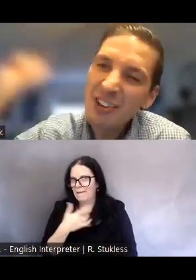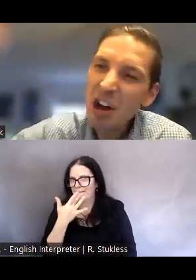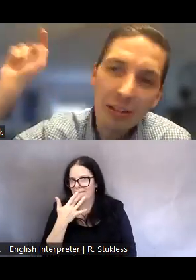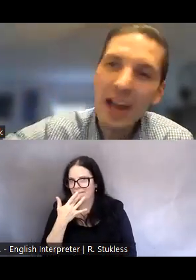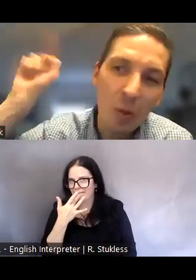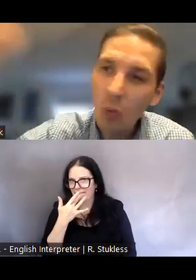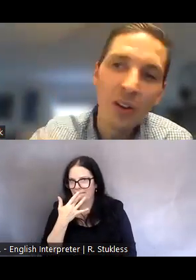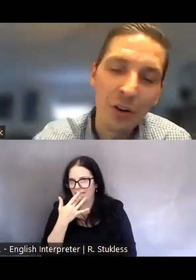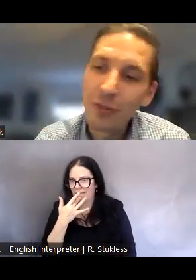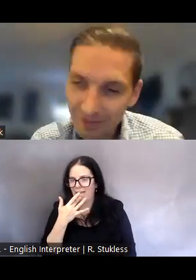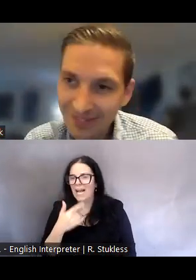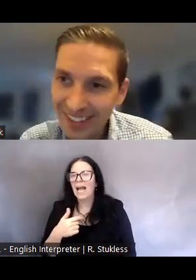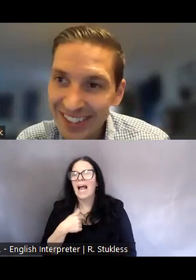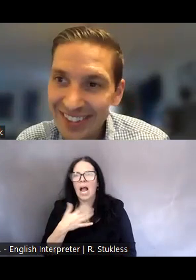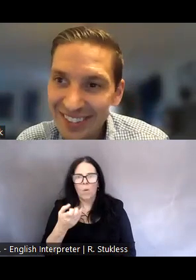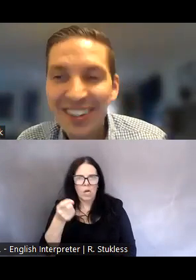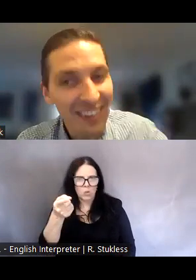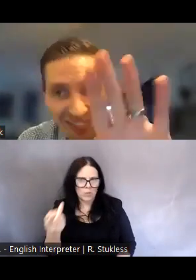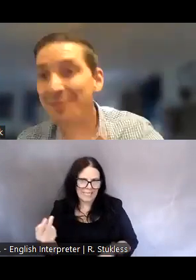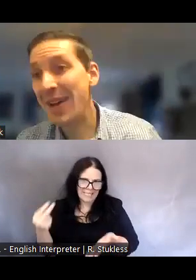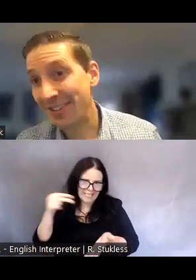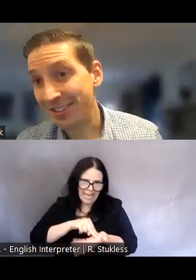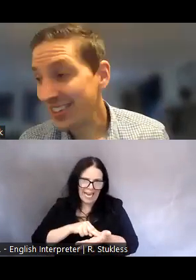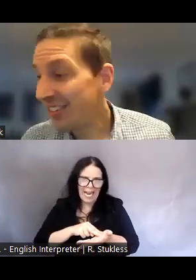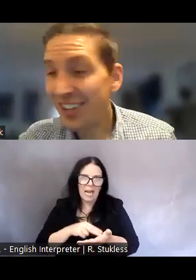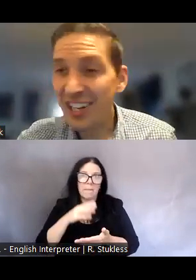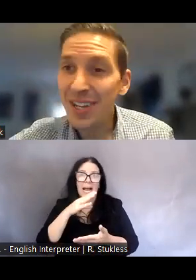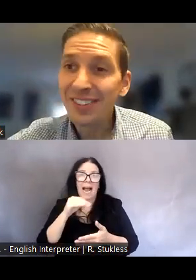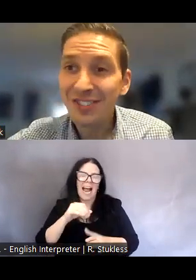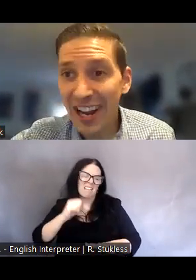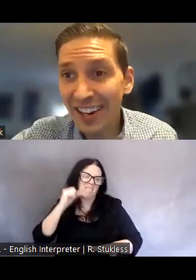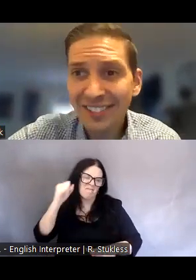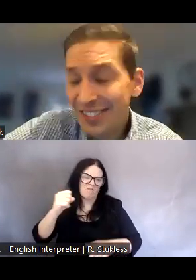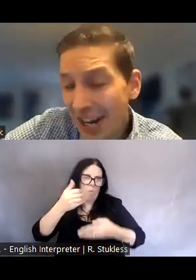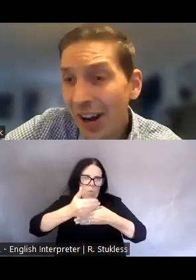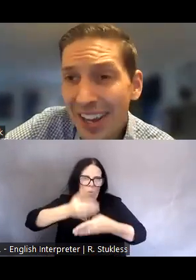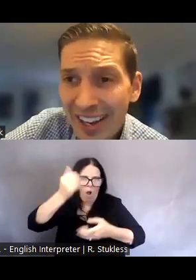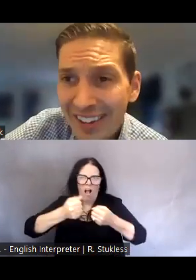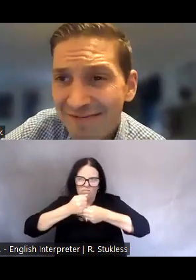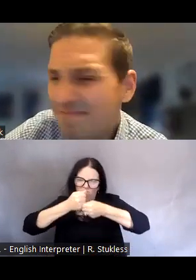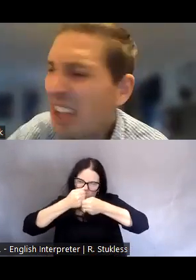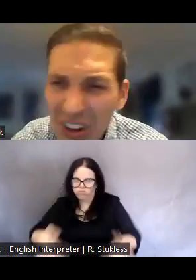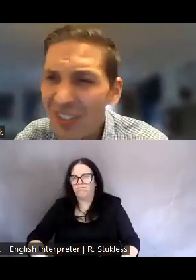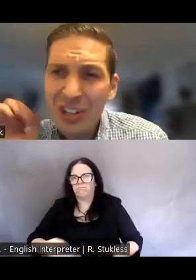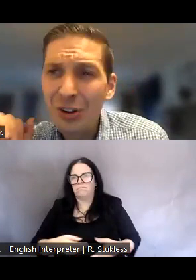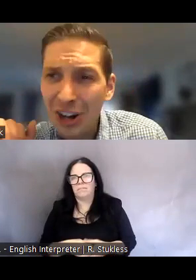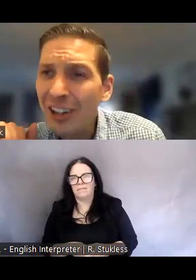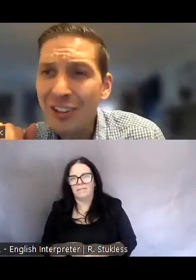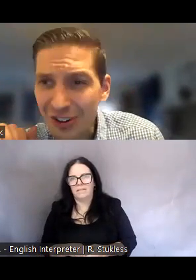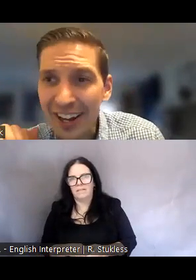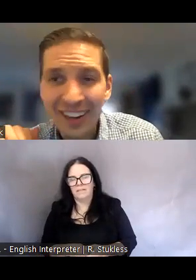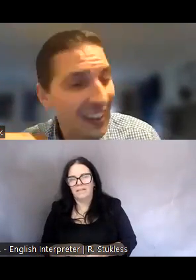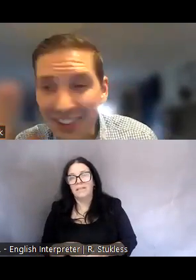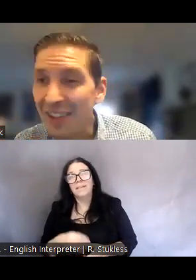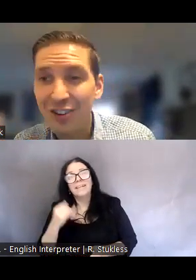I'd like you to knock that wall over. Now, let's imagine you said to me, Jack, okay, I'll give it the old